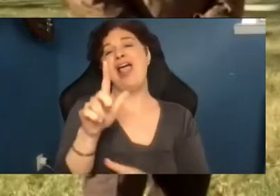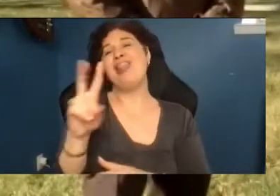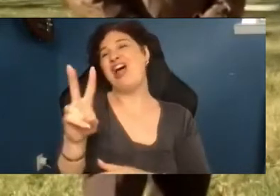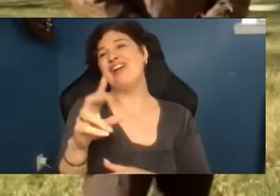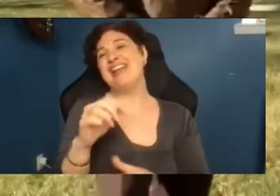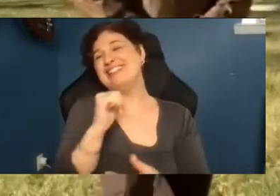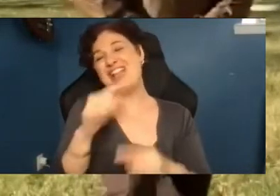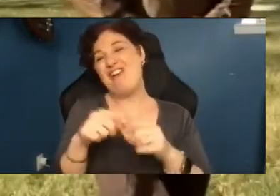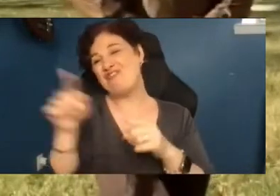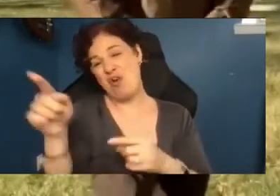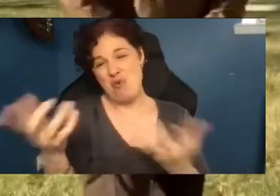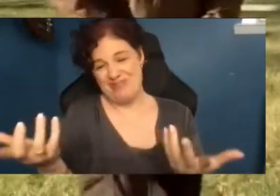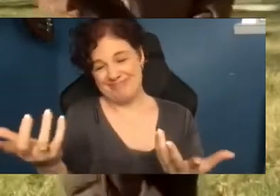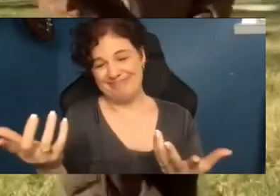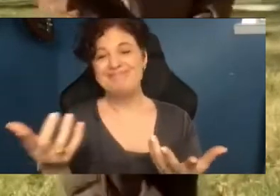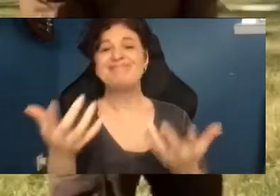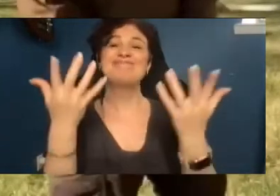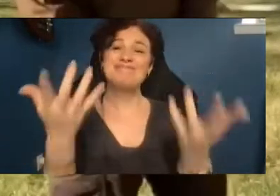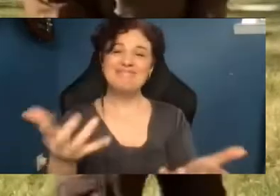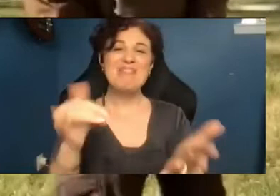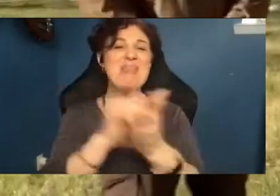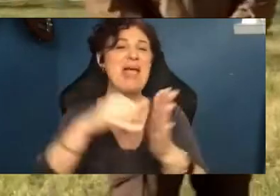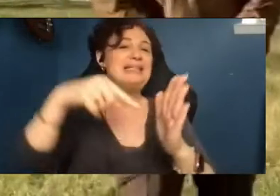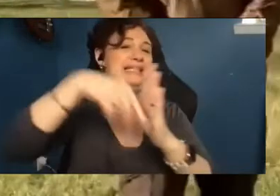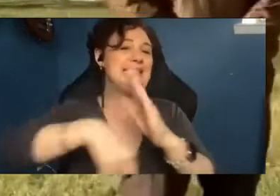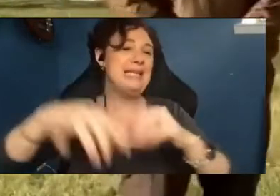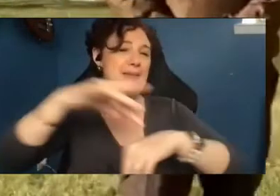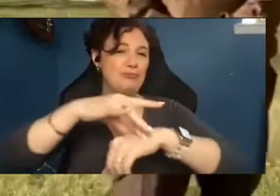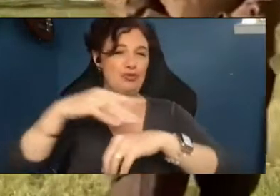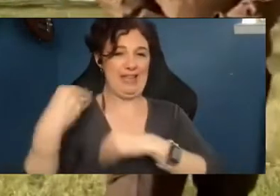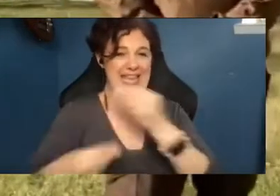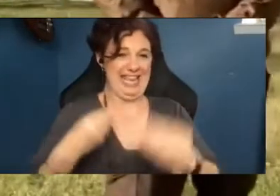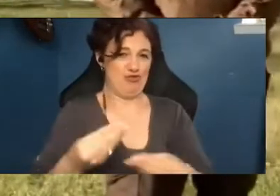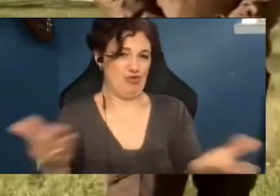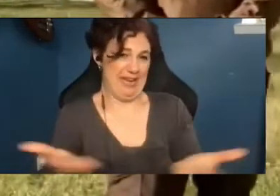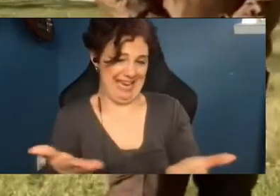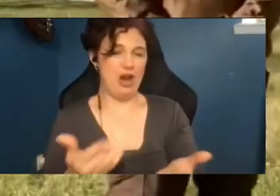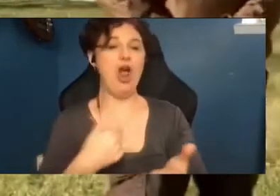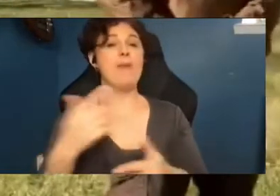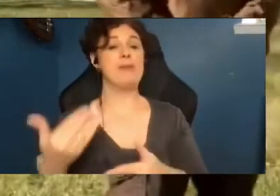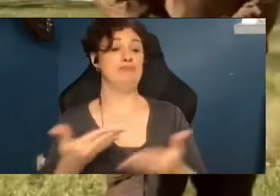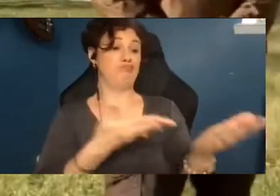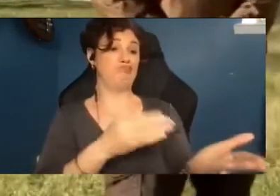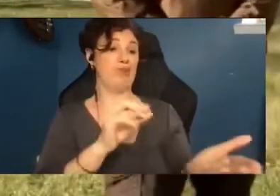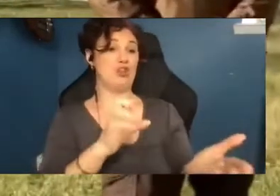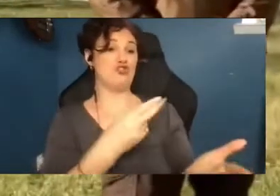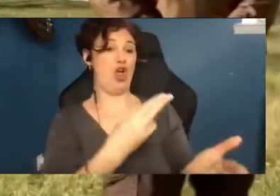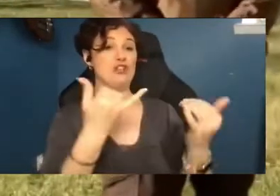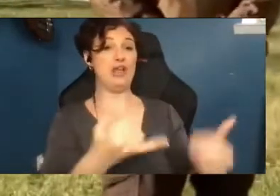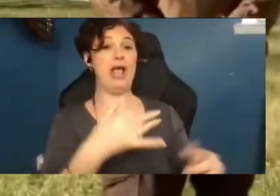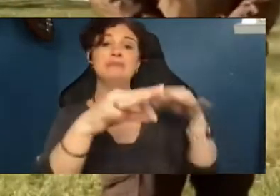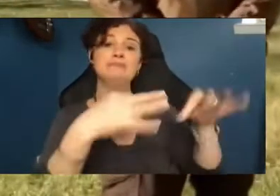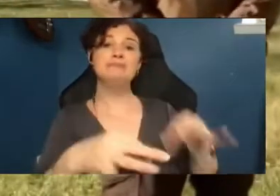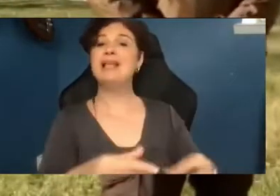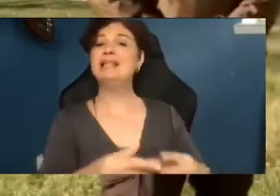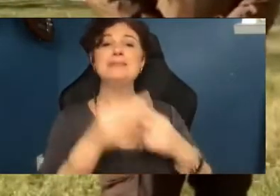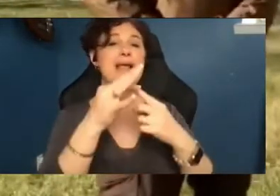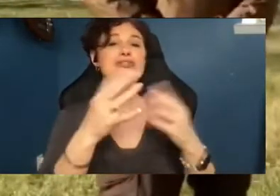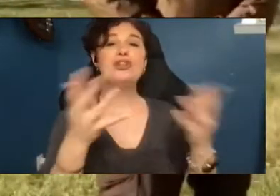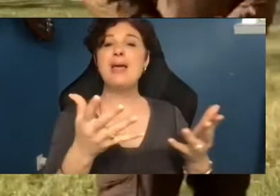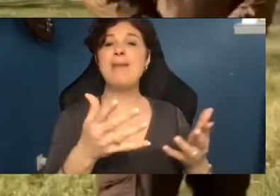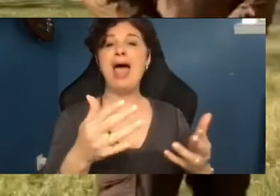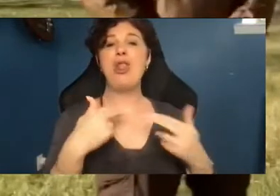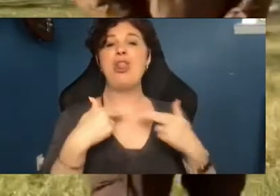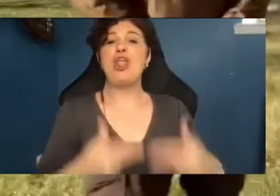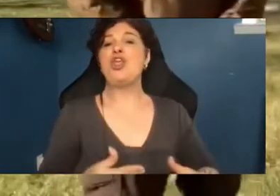isn't that far away. So that's the deep geologic history of this place. And I'm going to hand it over to Ranger Josh to tell us what's so special about the